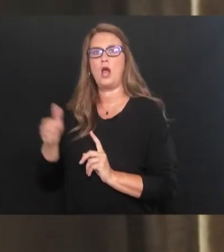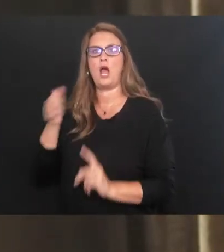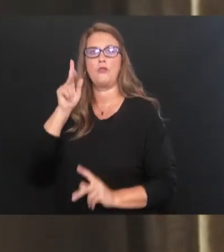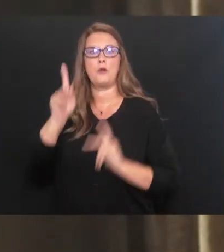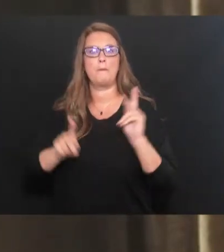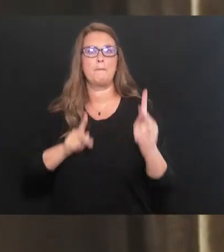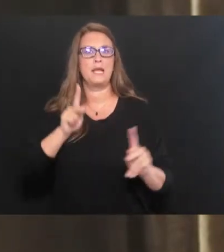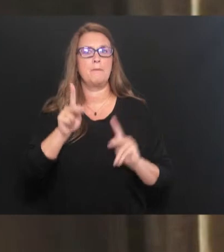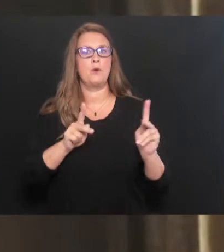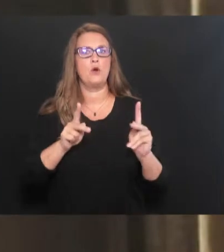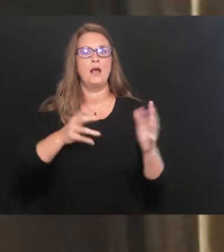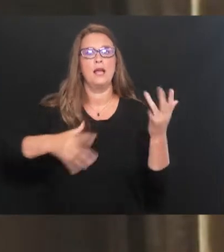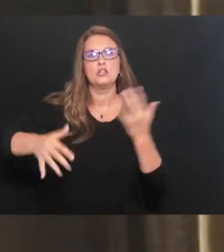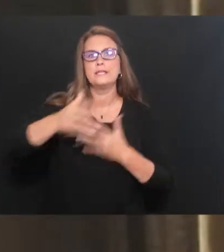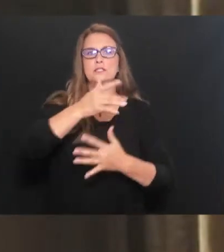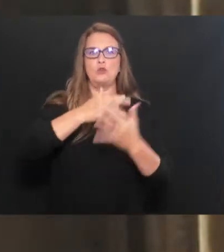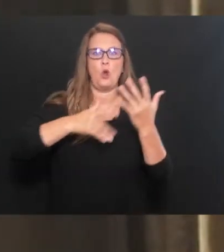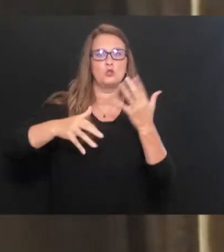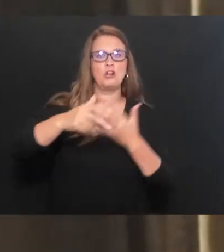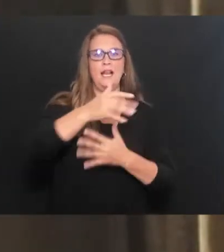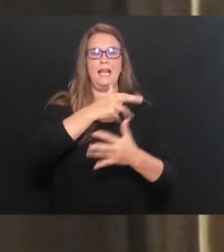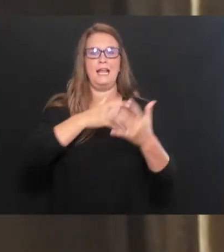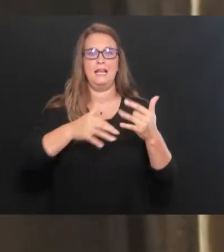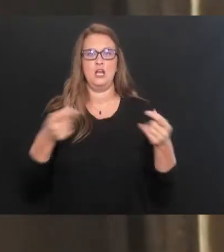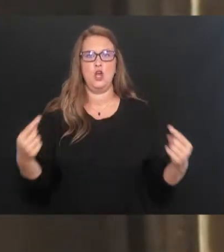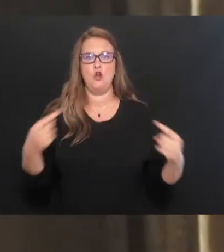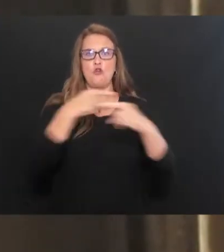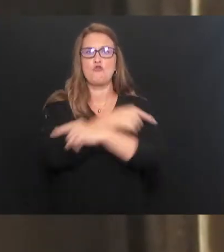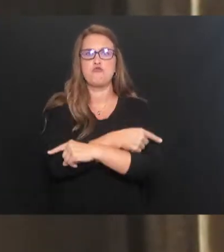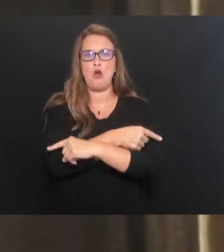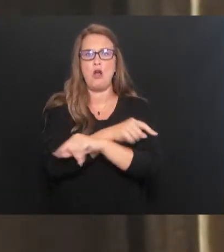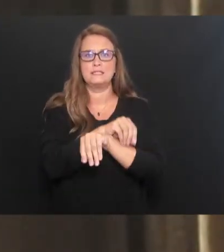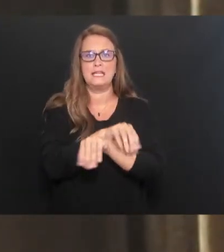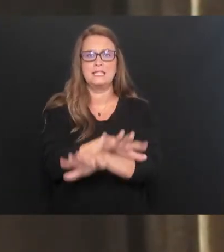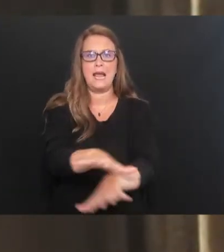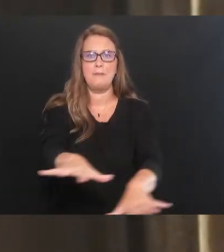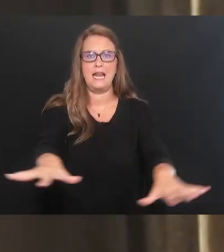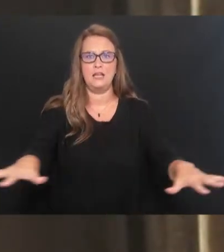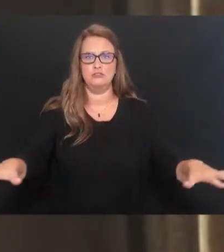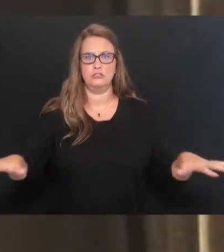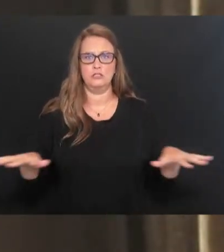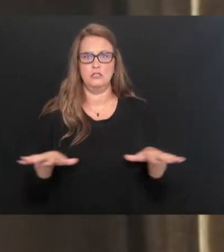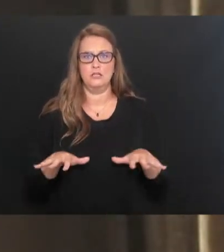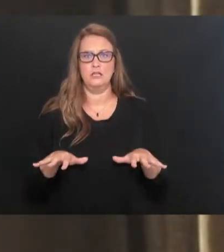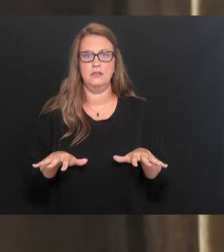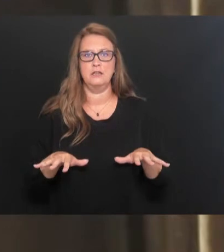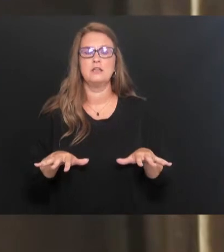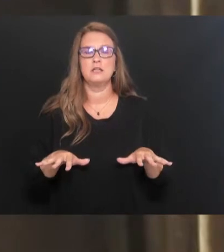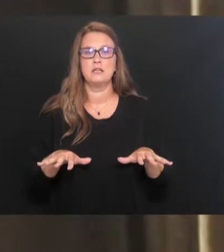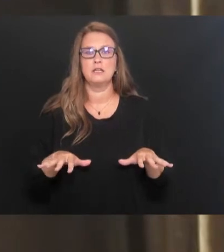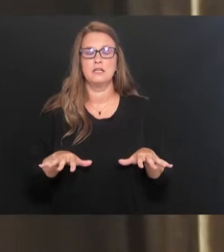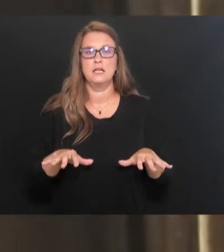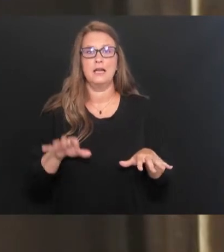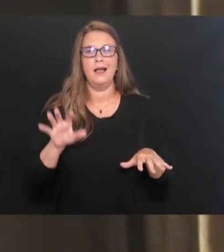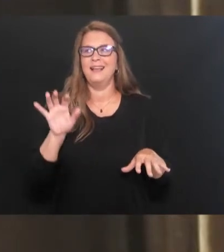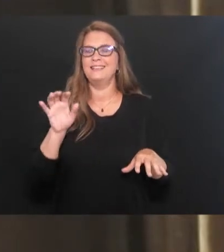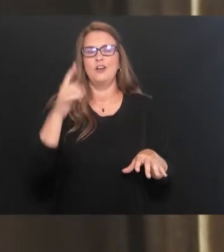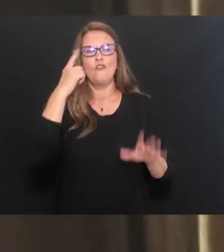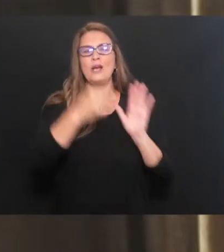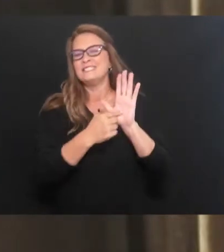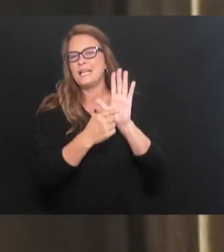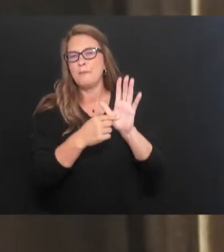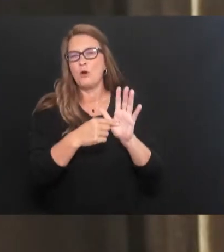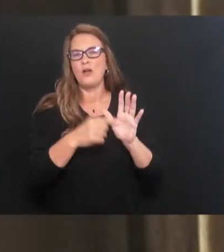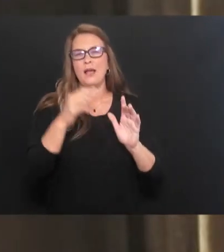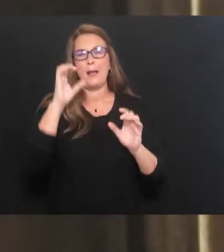social networks, and you're getting cross-contamination. And just like if you have a big roaring fire, the fire might